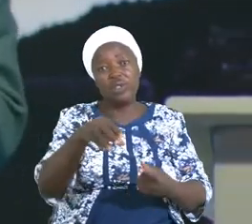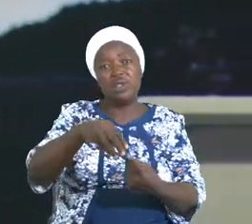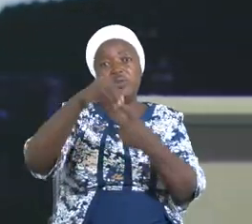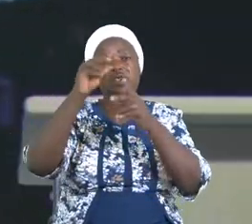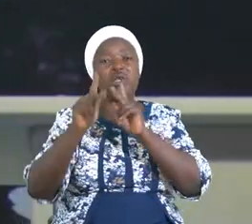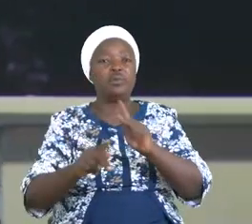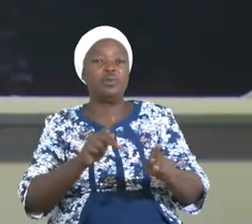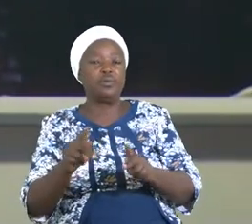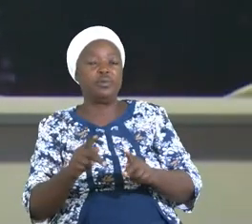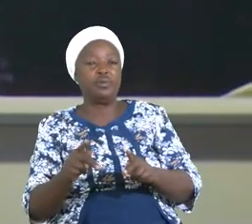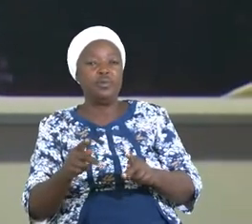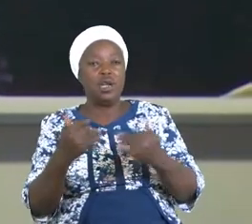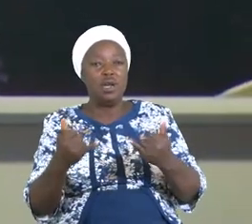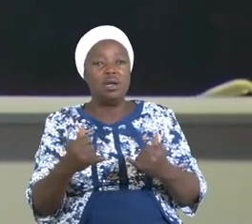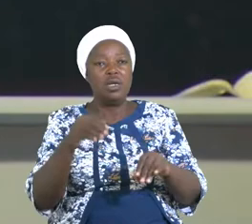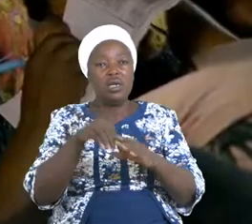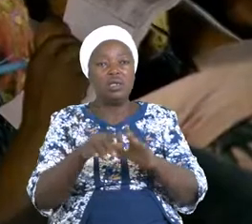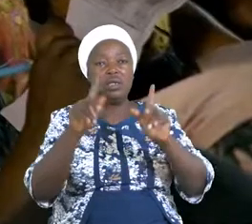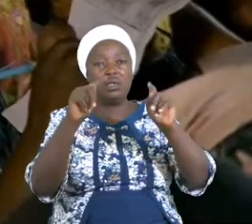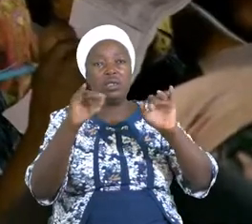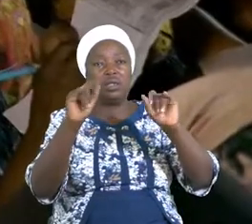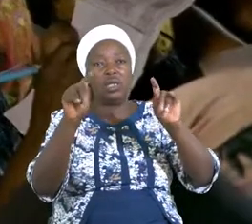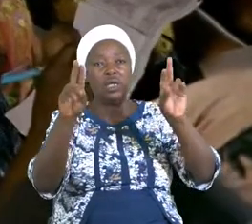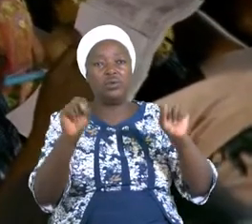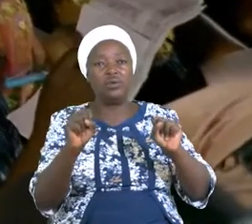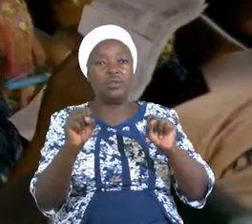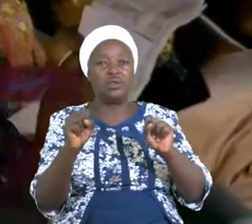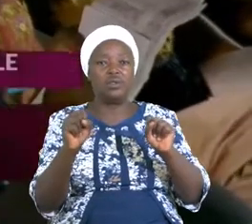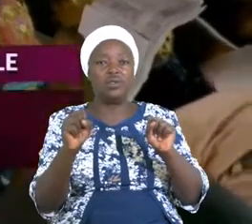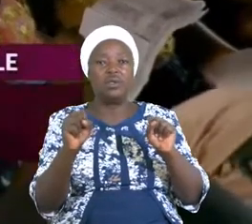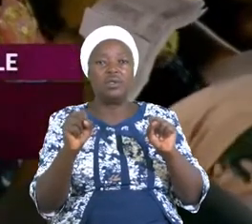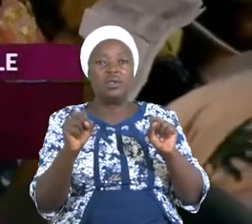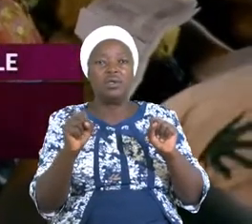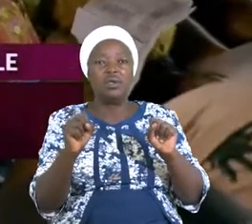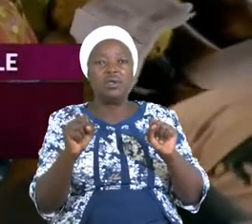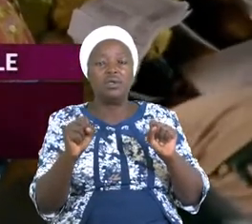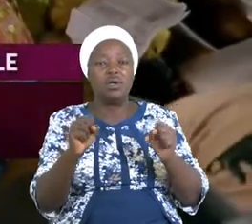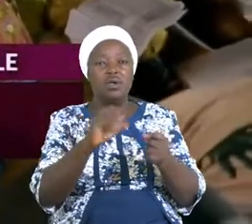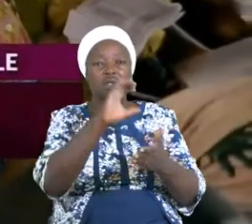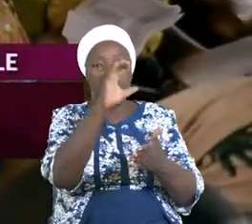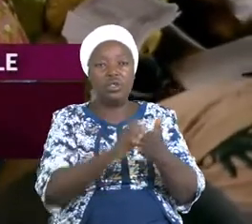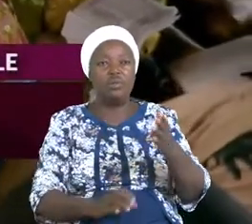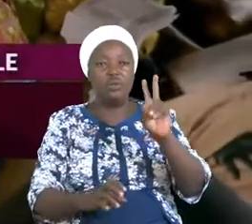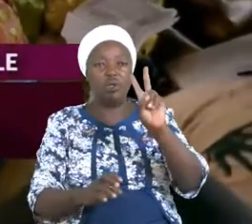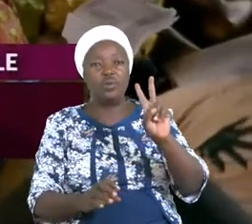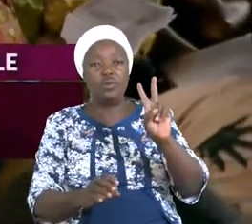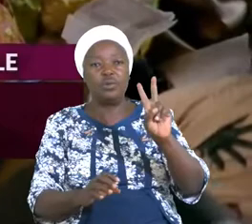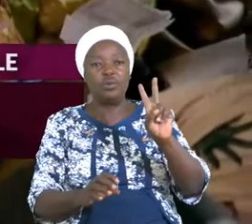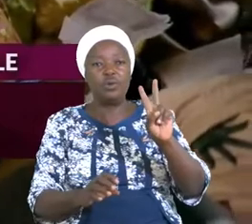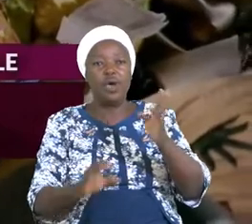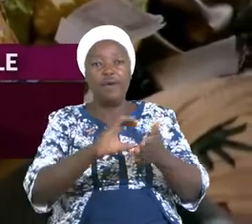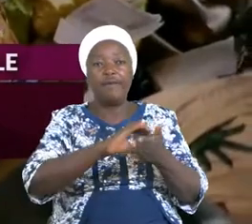looking at Titus. I'm reading from chapter 2 and in verse